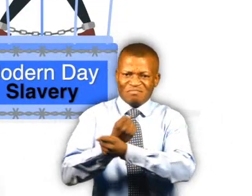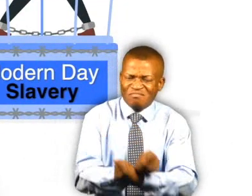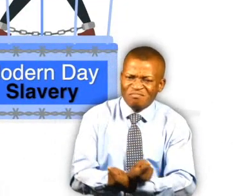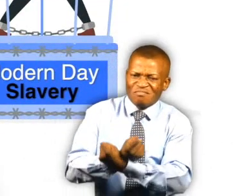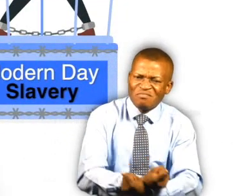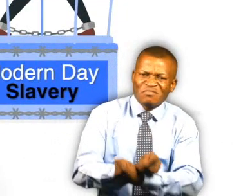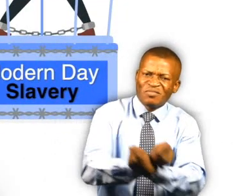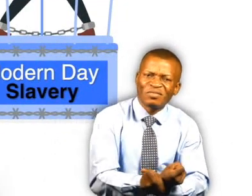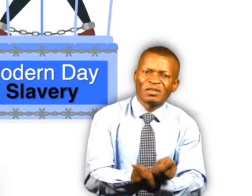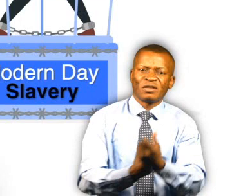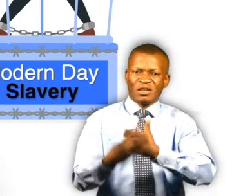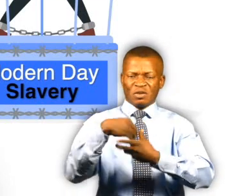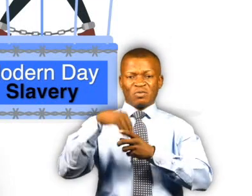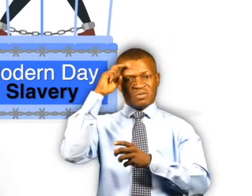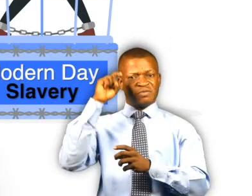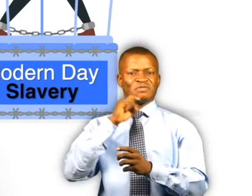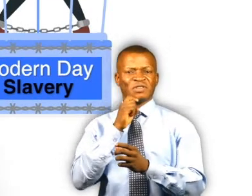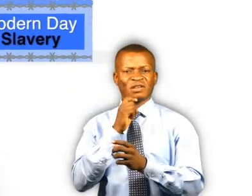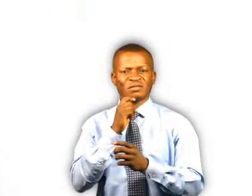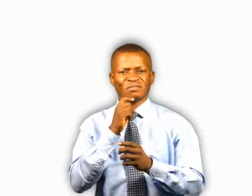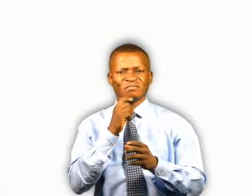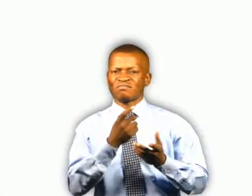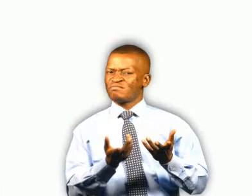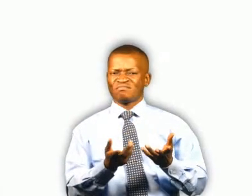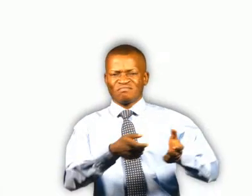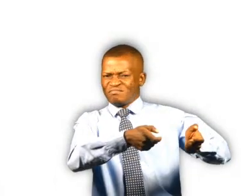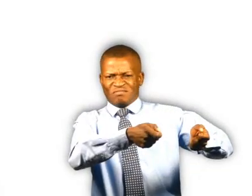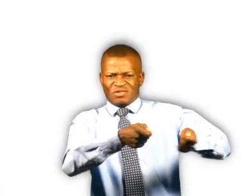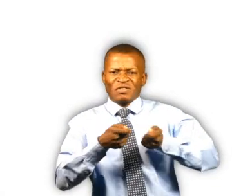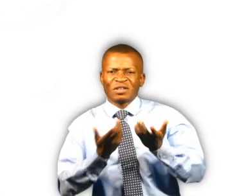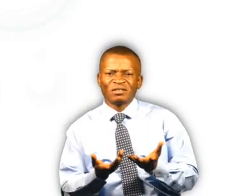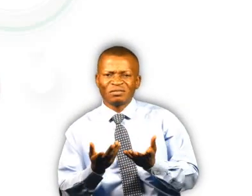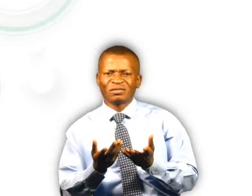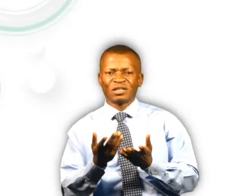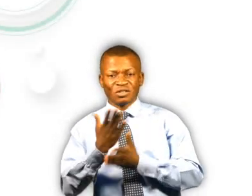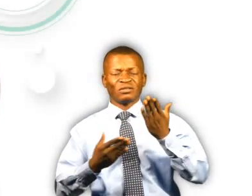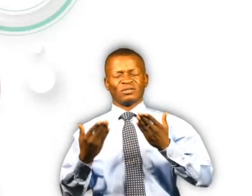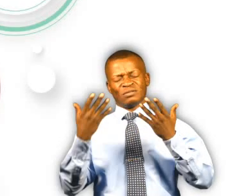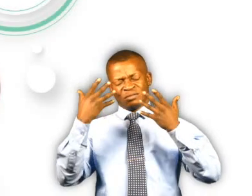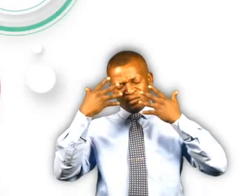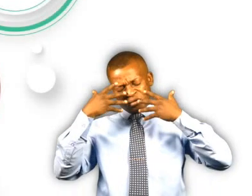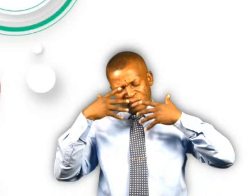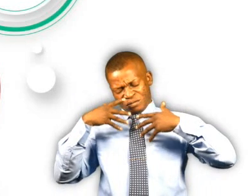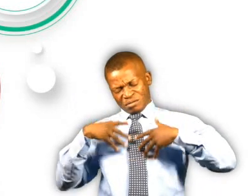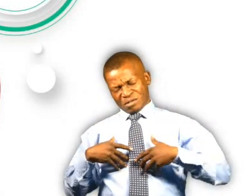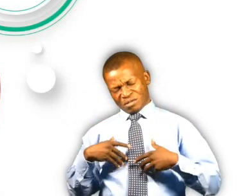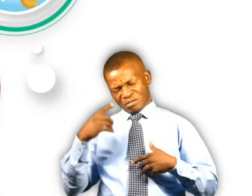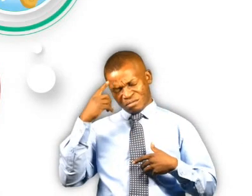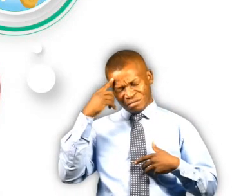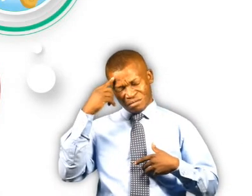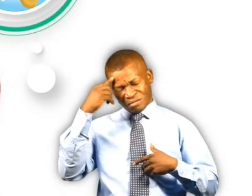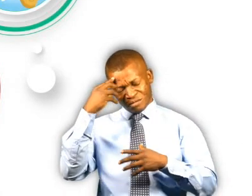labor, sex trafficking, and organ harvesting. Its consequences have devastating psychological effects such as depression,